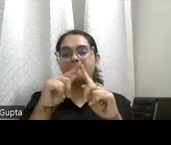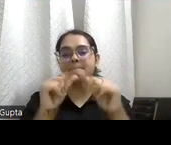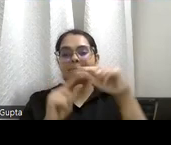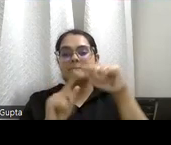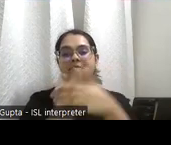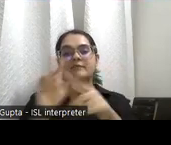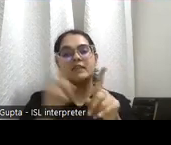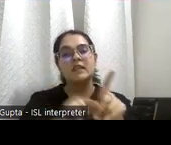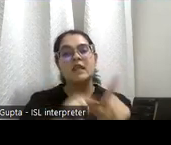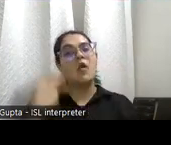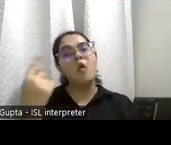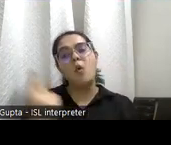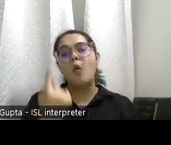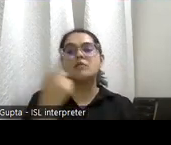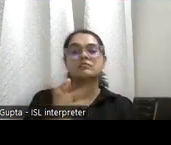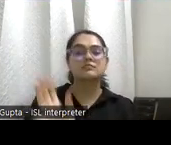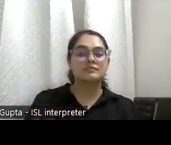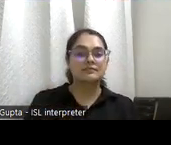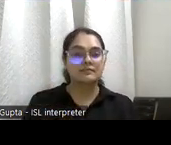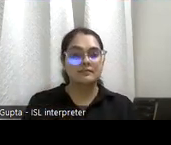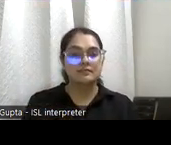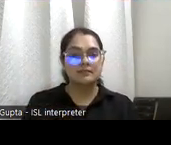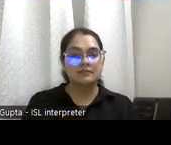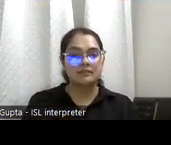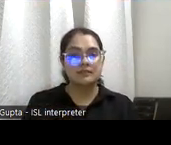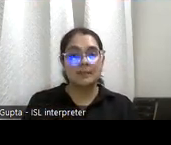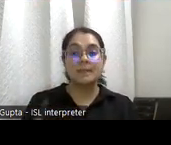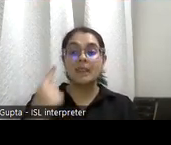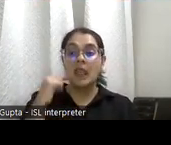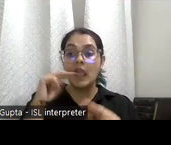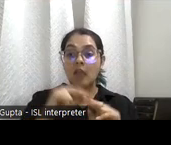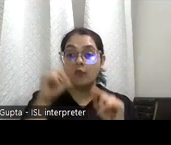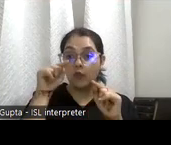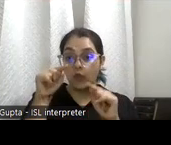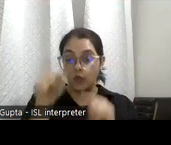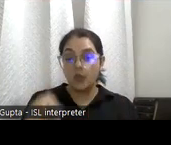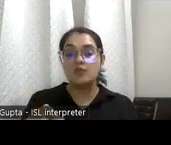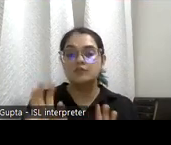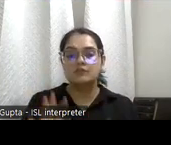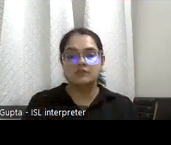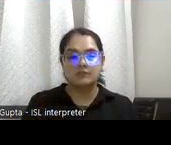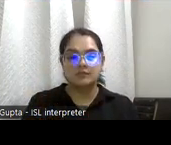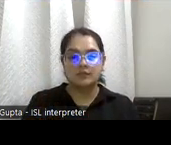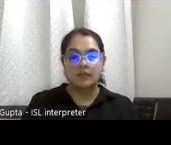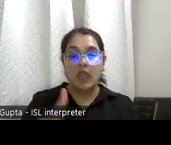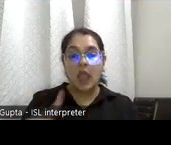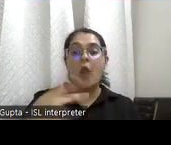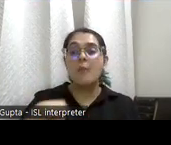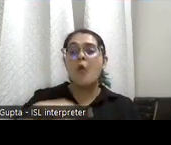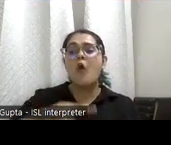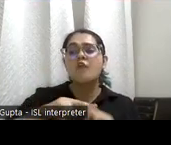This is only possible if used as a fuel, as a way